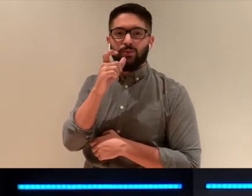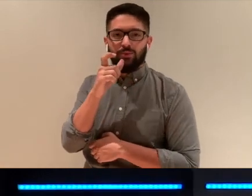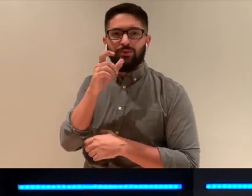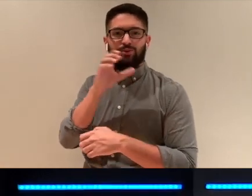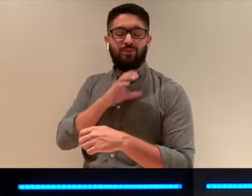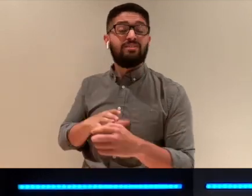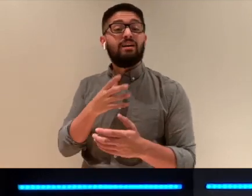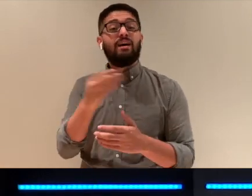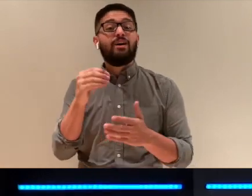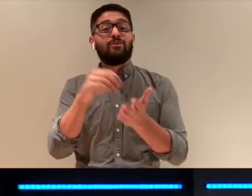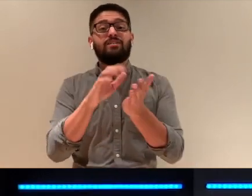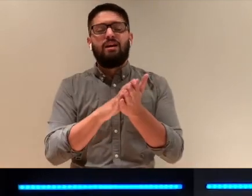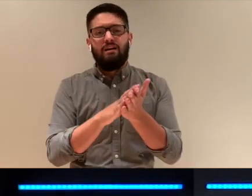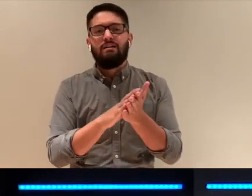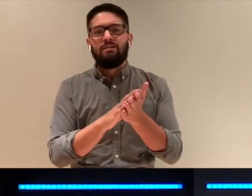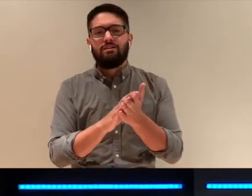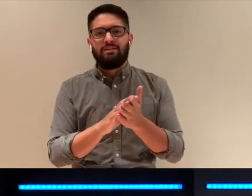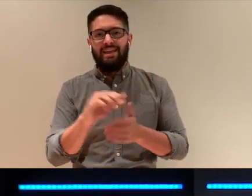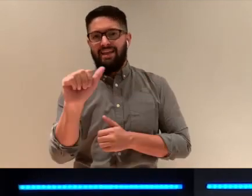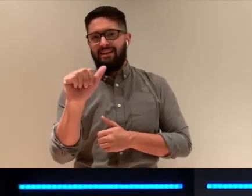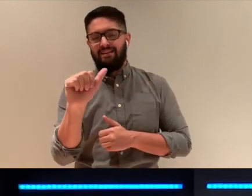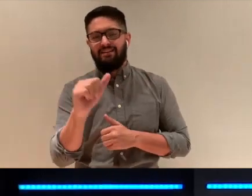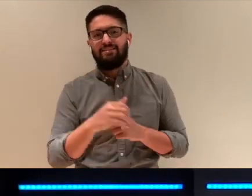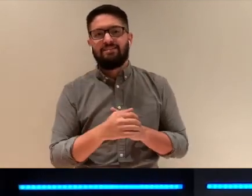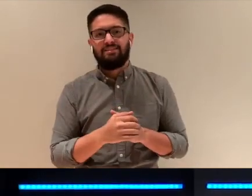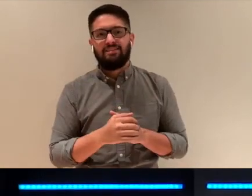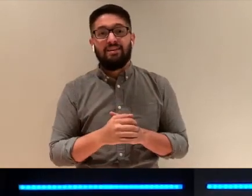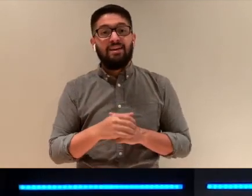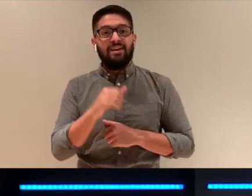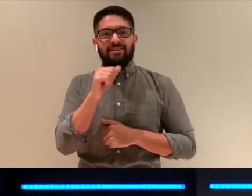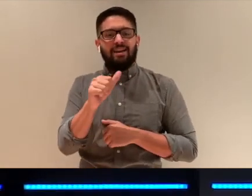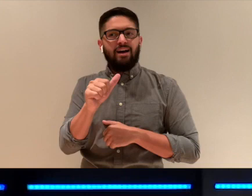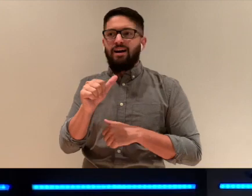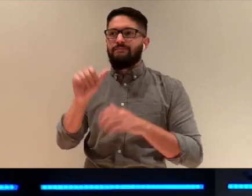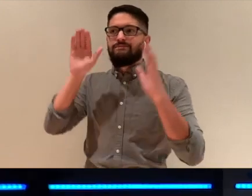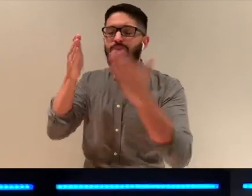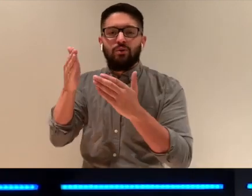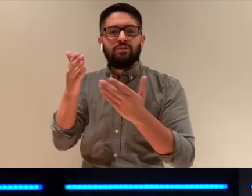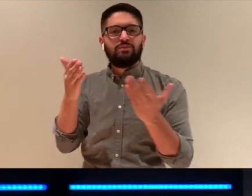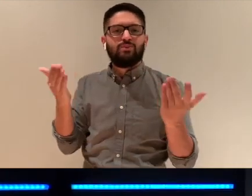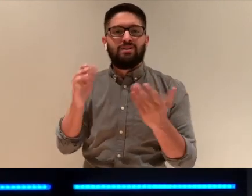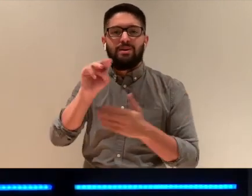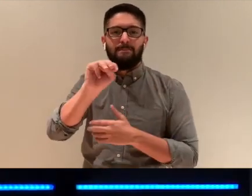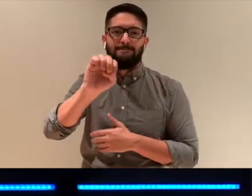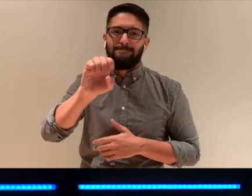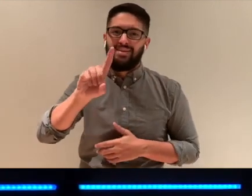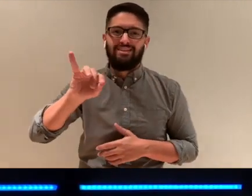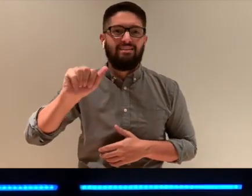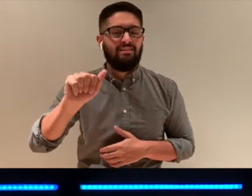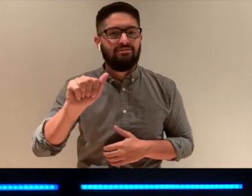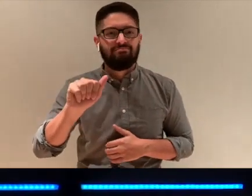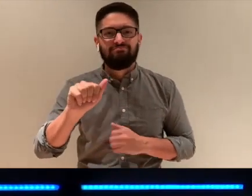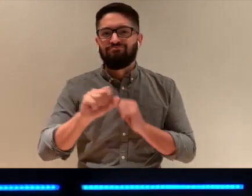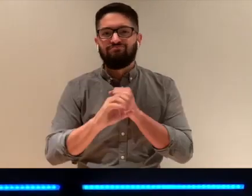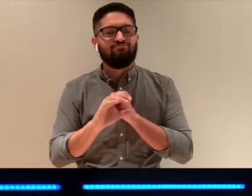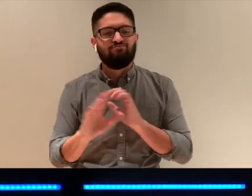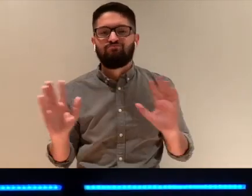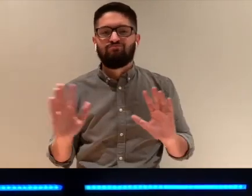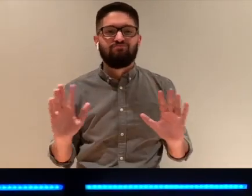Christ and write this down as letter A if you're taking notes, and not on the media. Not on the media.